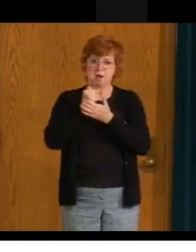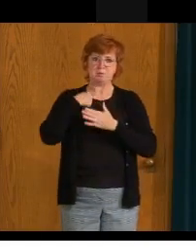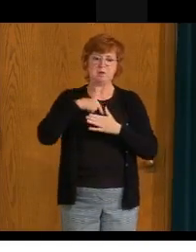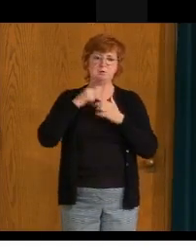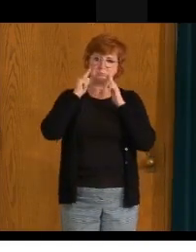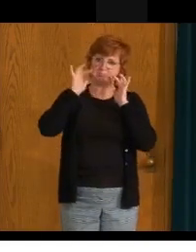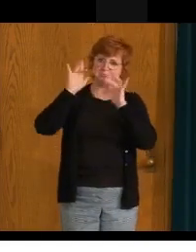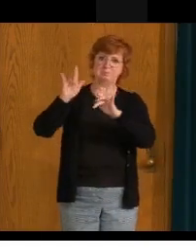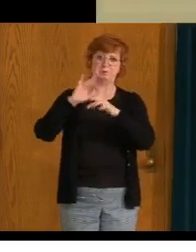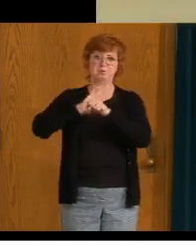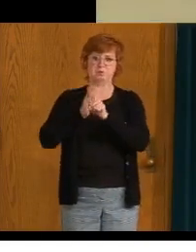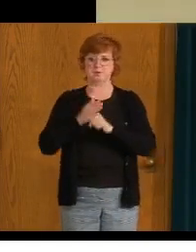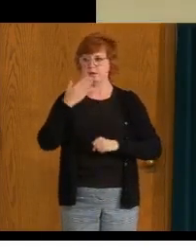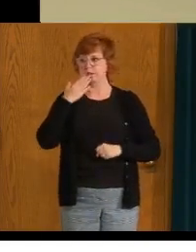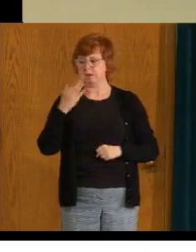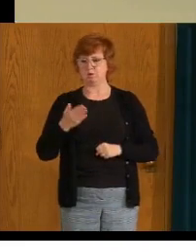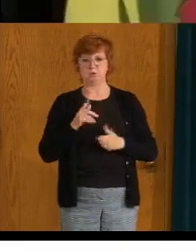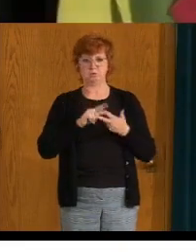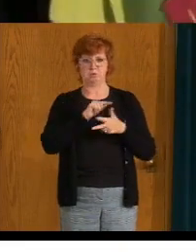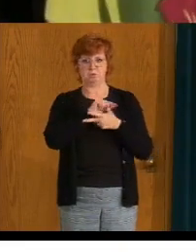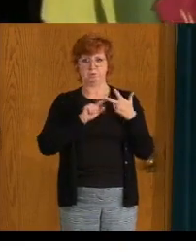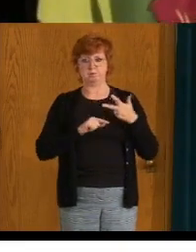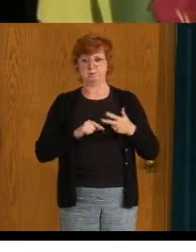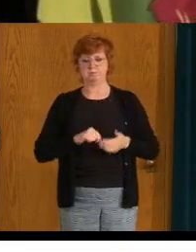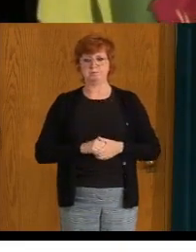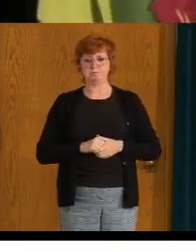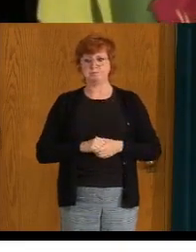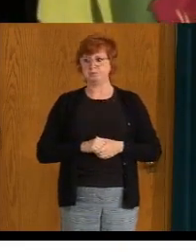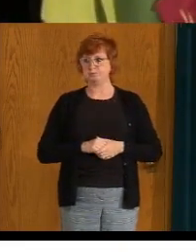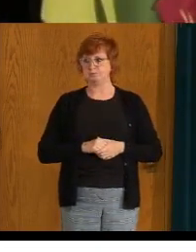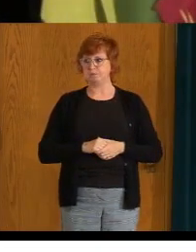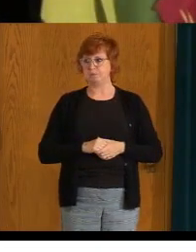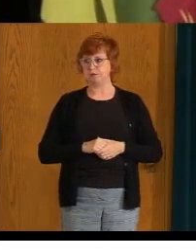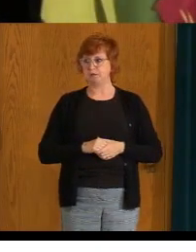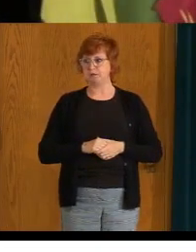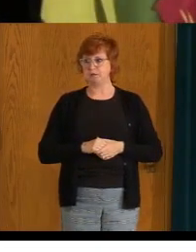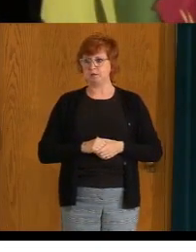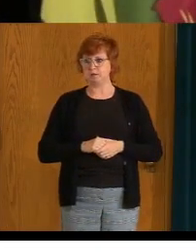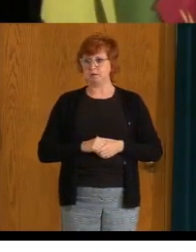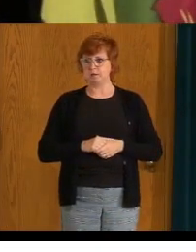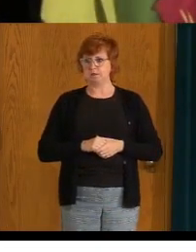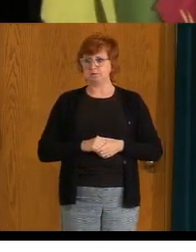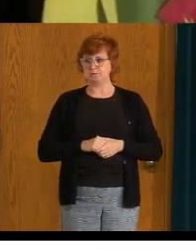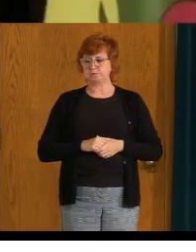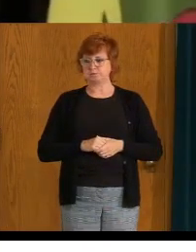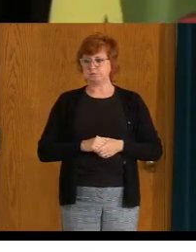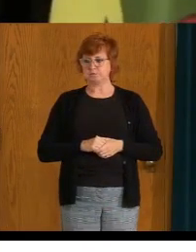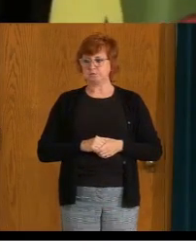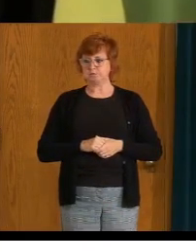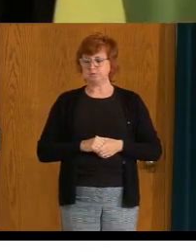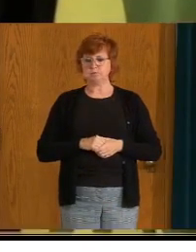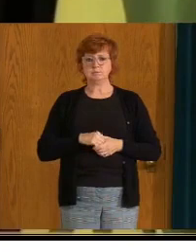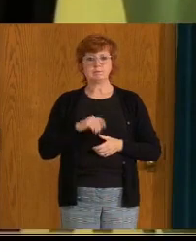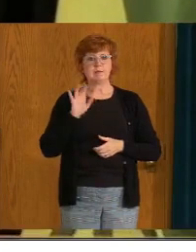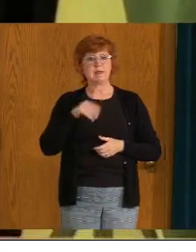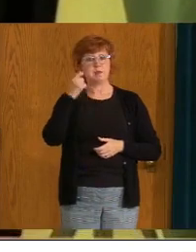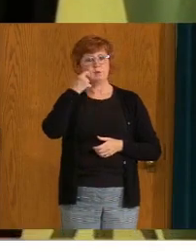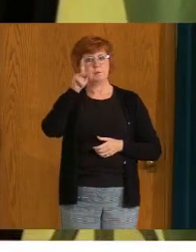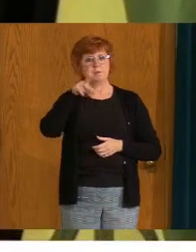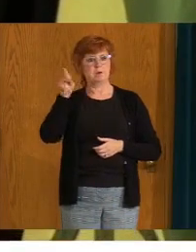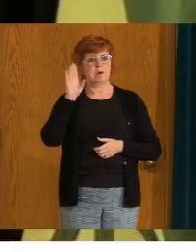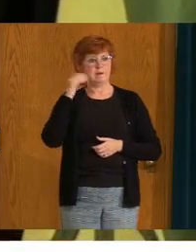Thank you, Premier. Thank you, Scott and Derek. And for media looking to view the PowerPoint that Derek Miller just presented, it's linked at the bottom of the